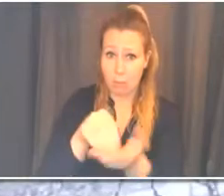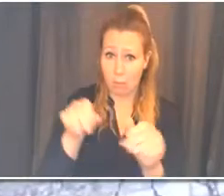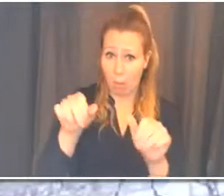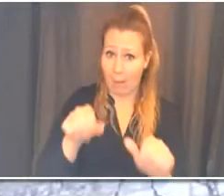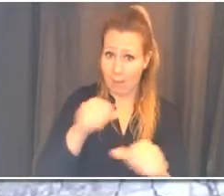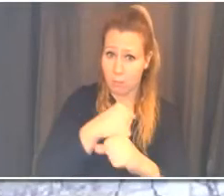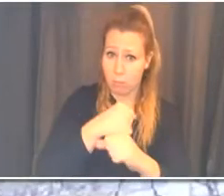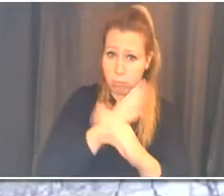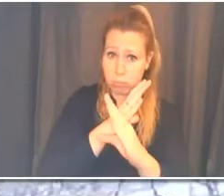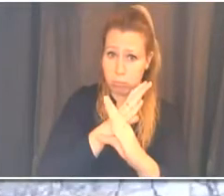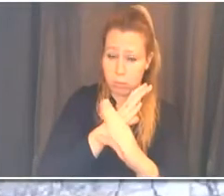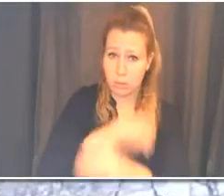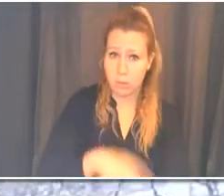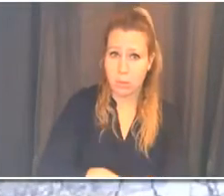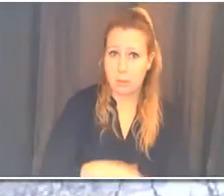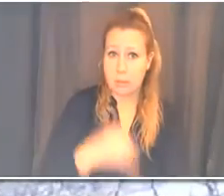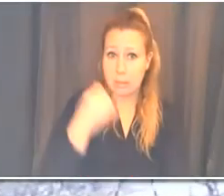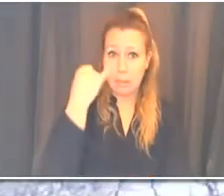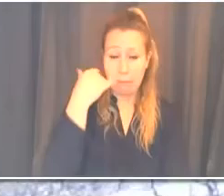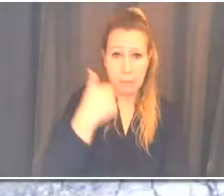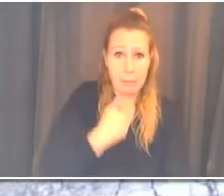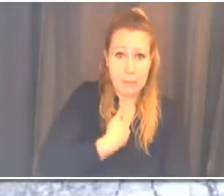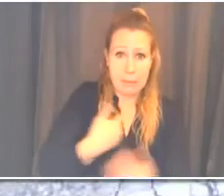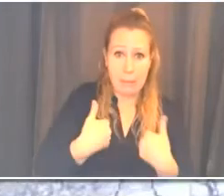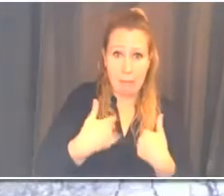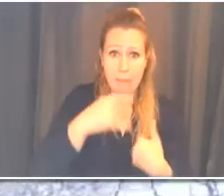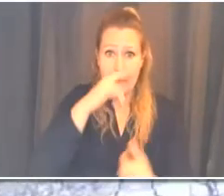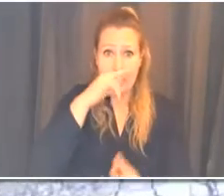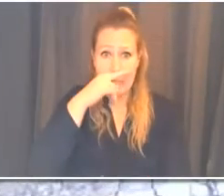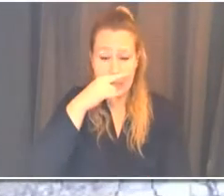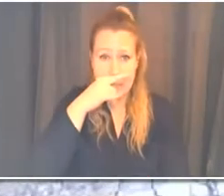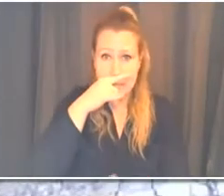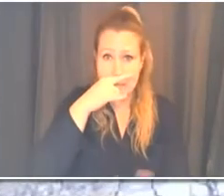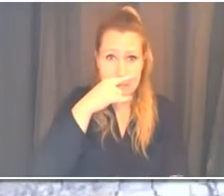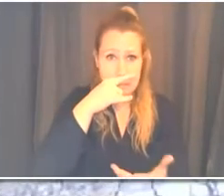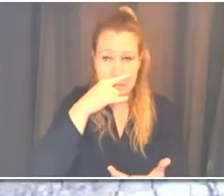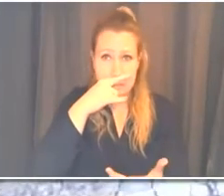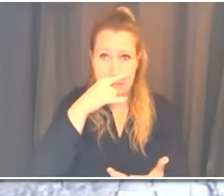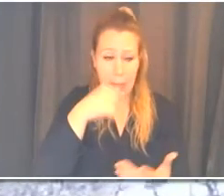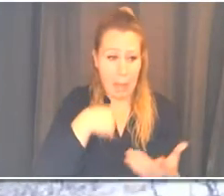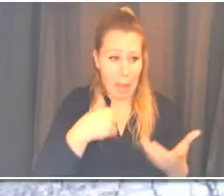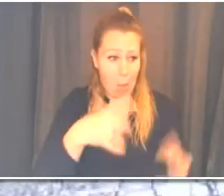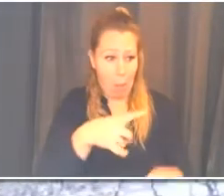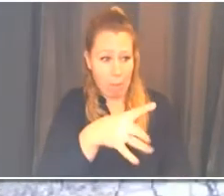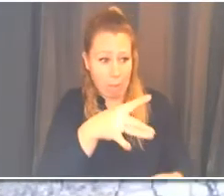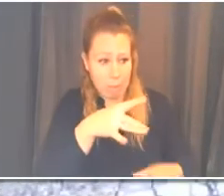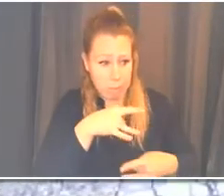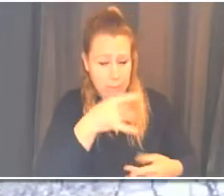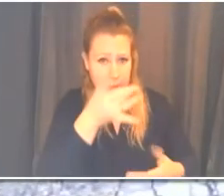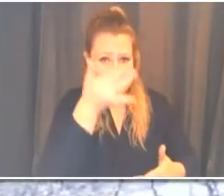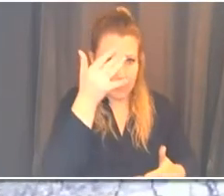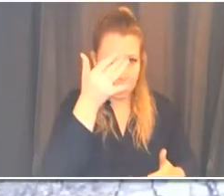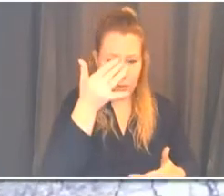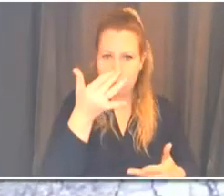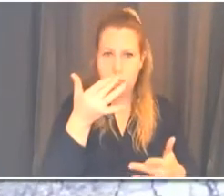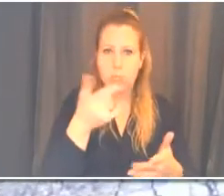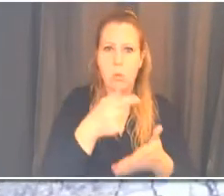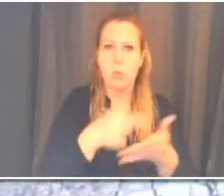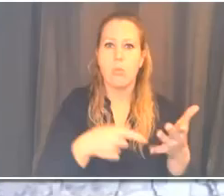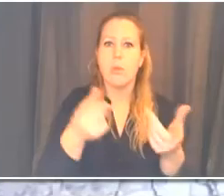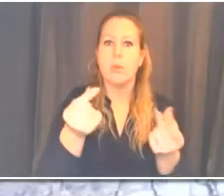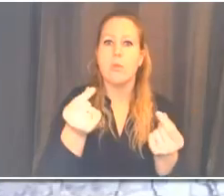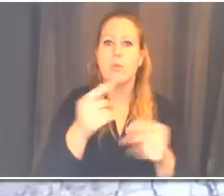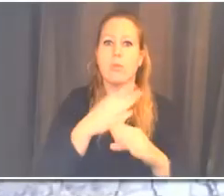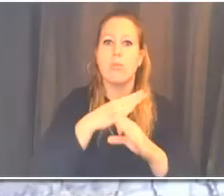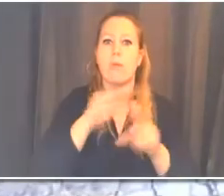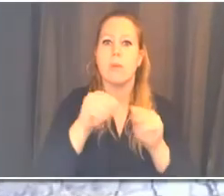family so Family Justice centers have have transitioned to Virtual intake and processing so all you have to do is